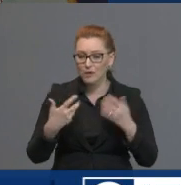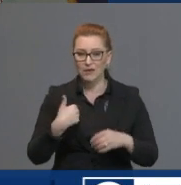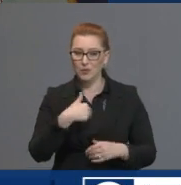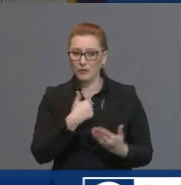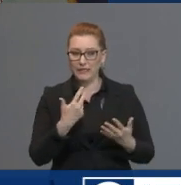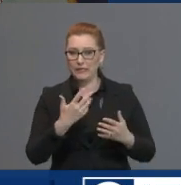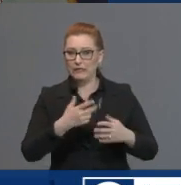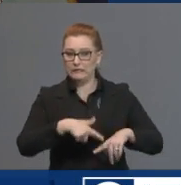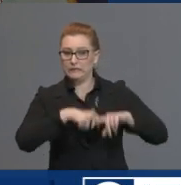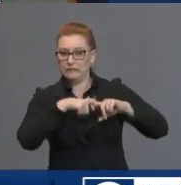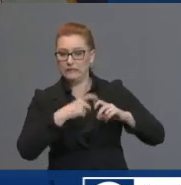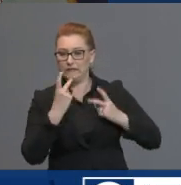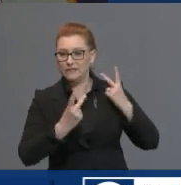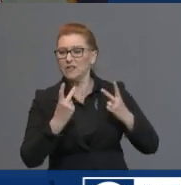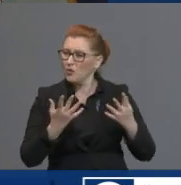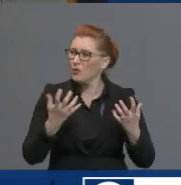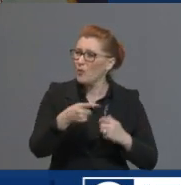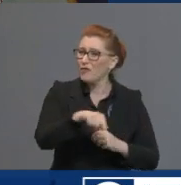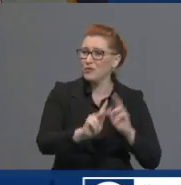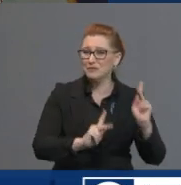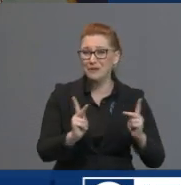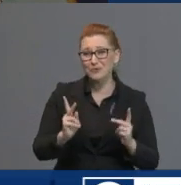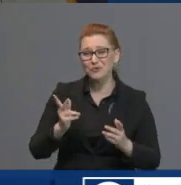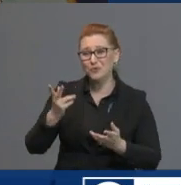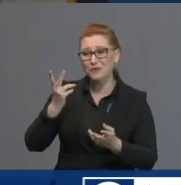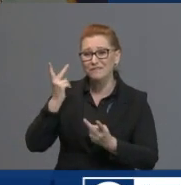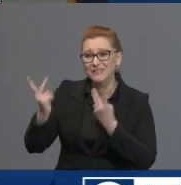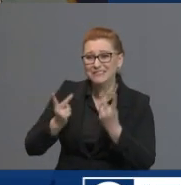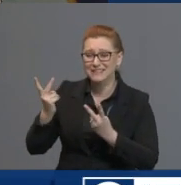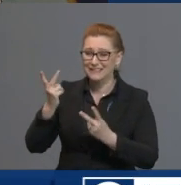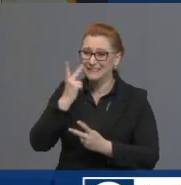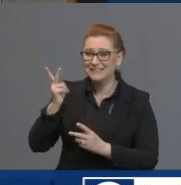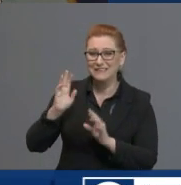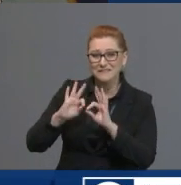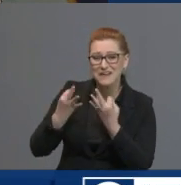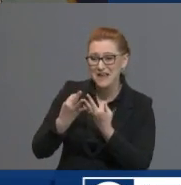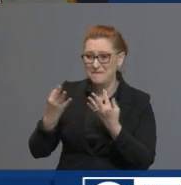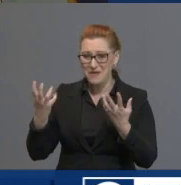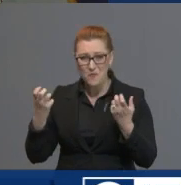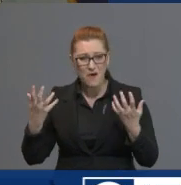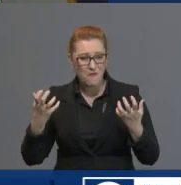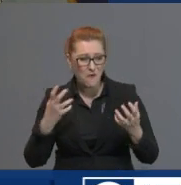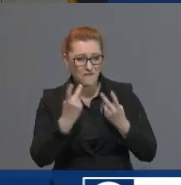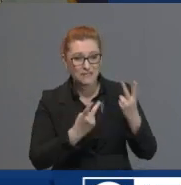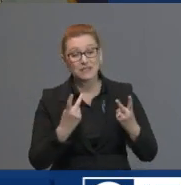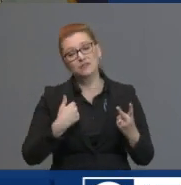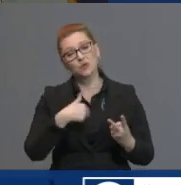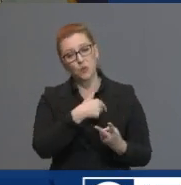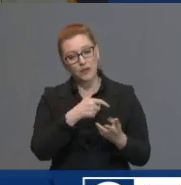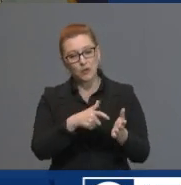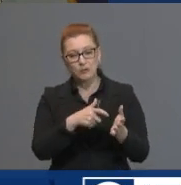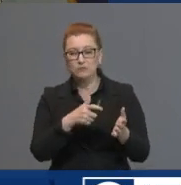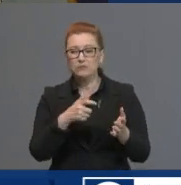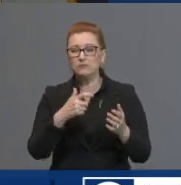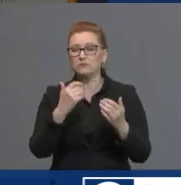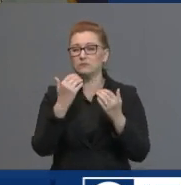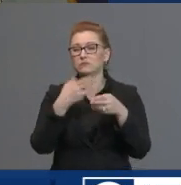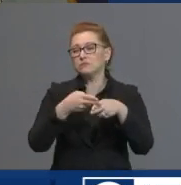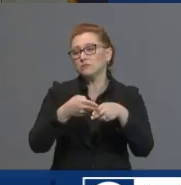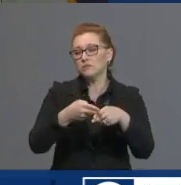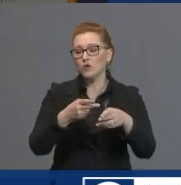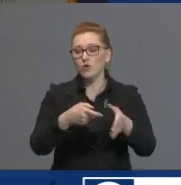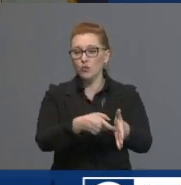still want them to be able to see their families, and we want their family members to be able to see them. So requiring electronic visitation so